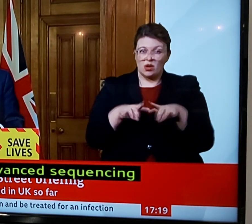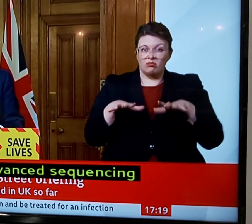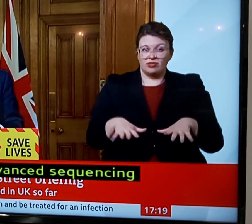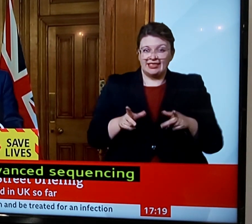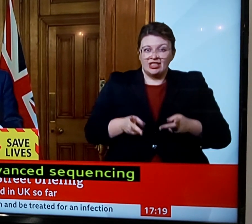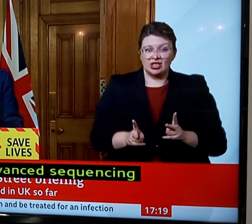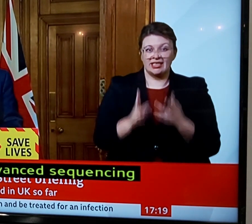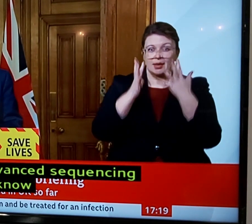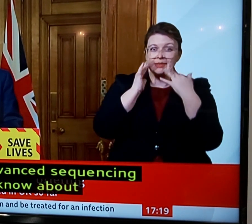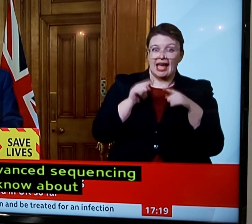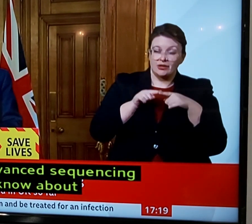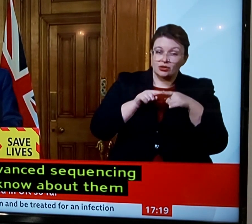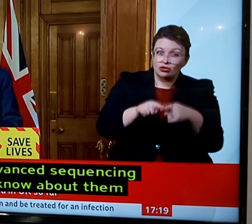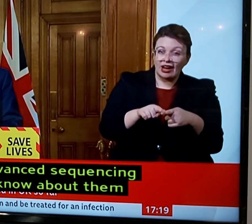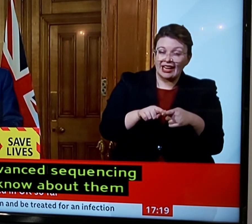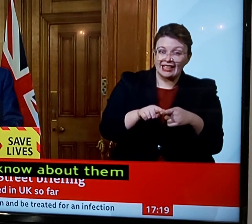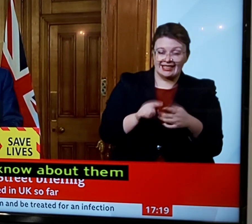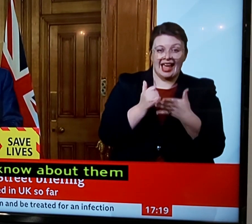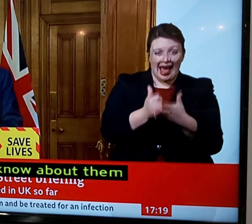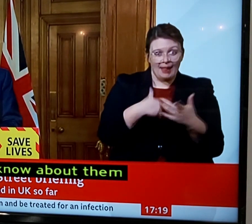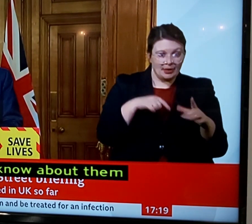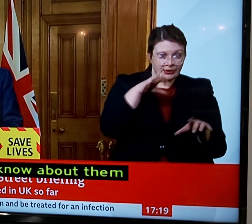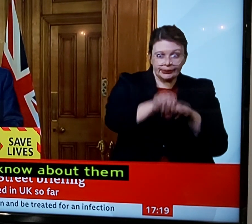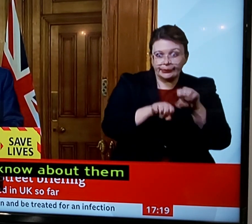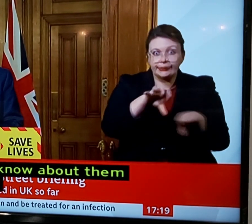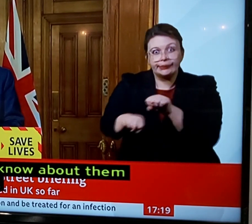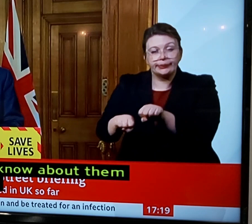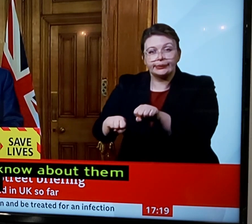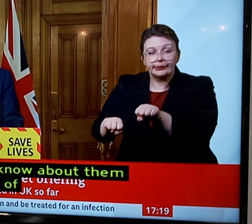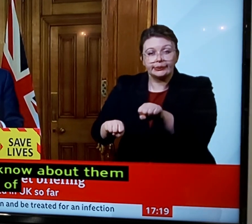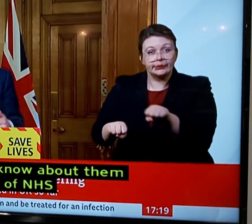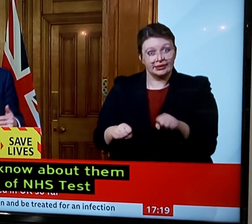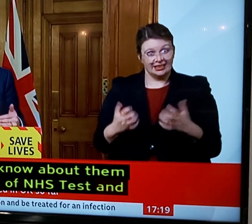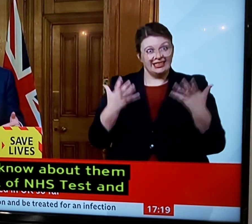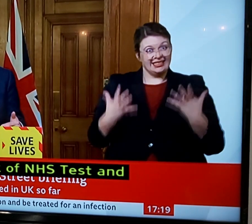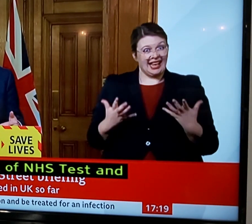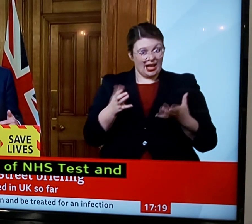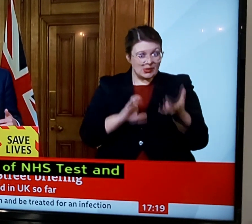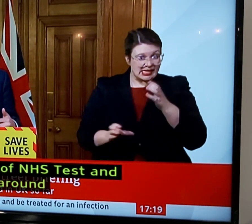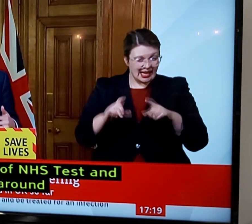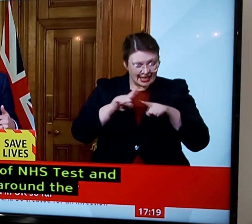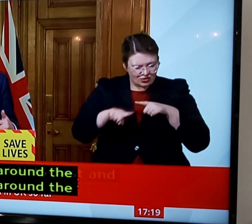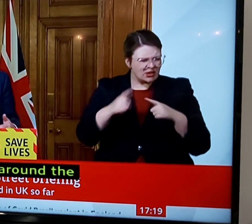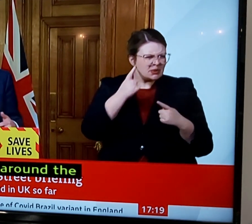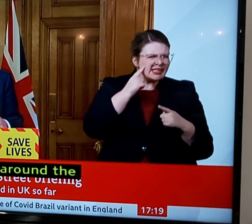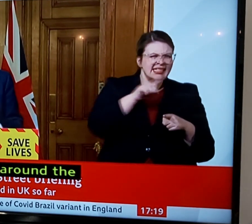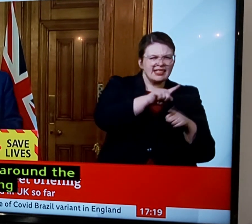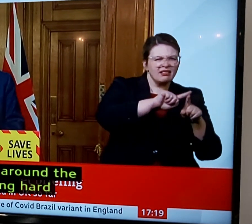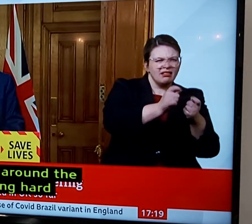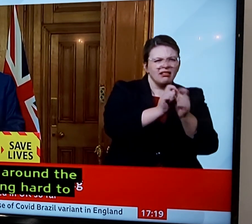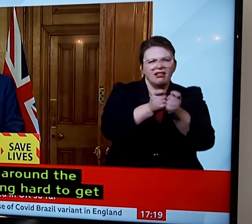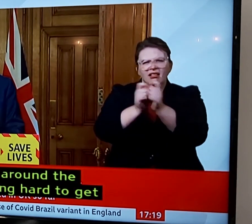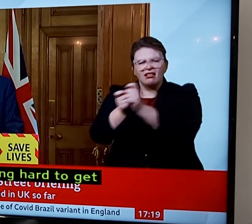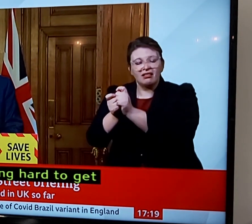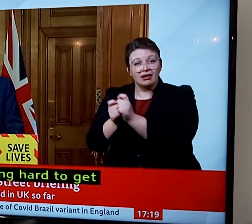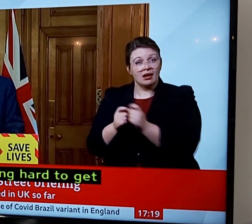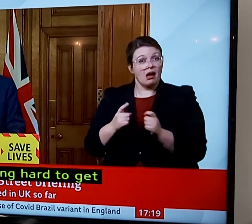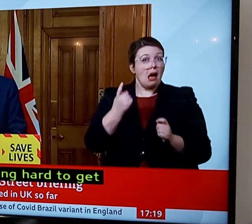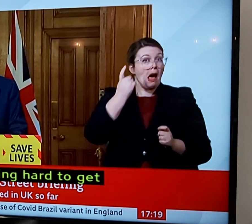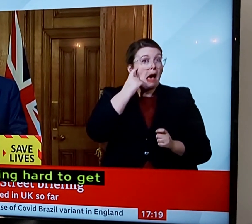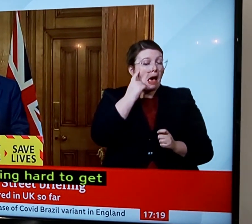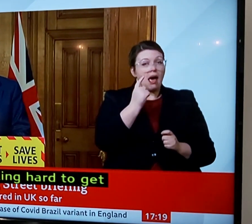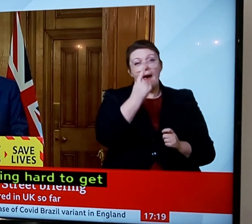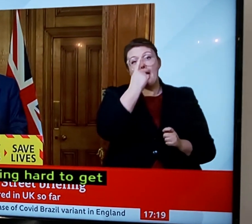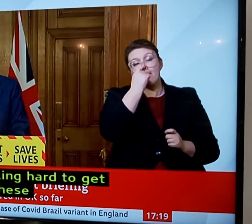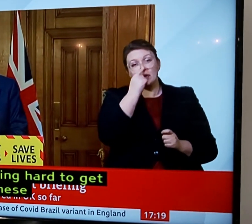world are now working hard to get ahead of some of these new variants, looking at how much a 3rd vaccine dose could tackle